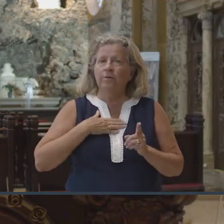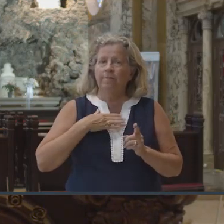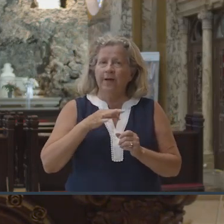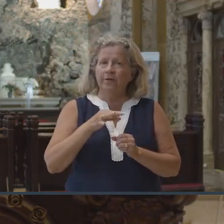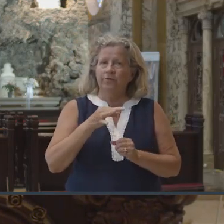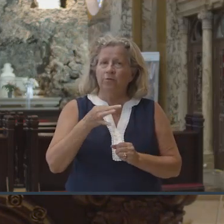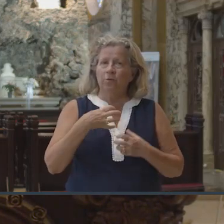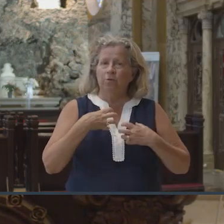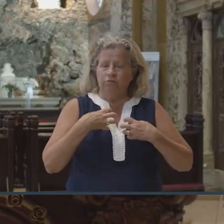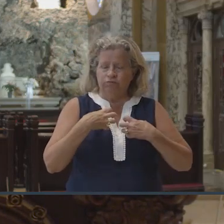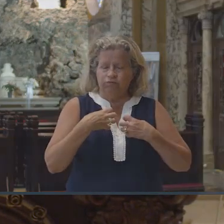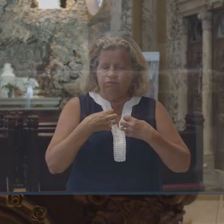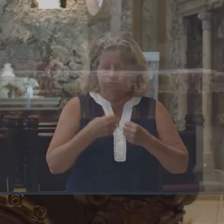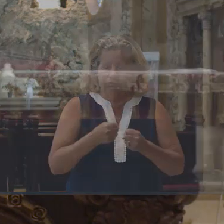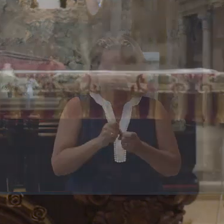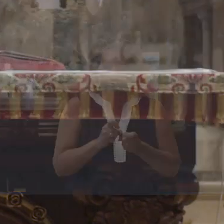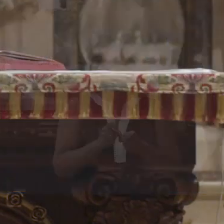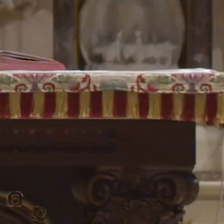shall be healed.